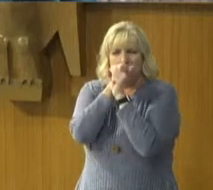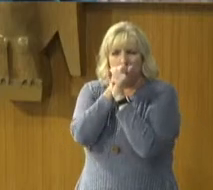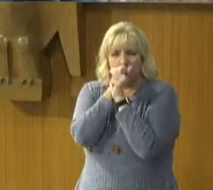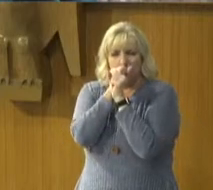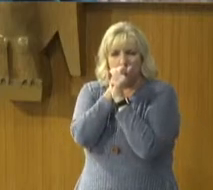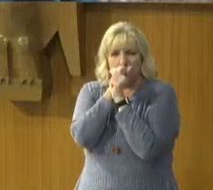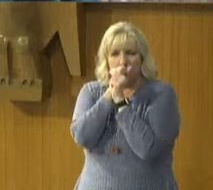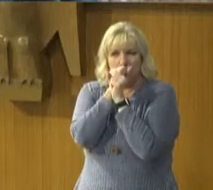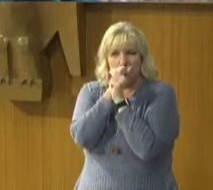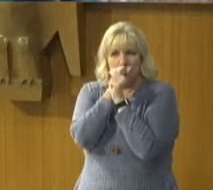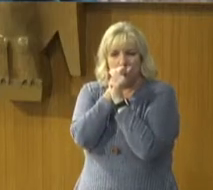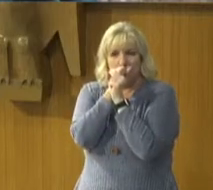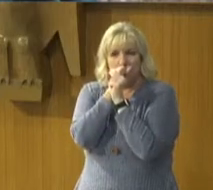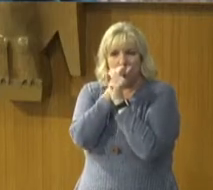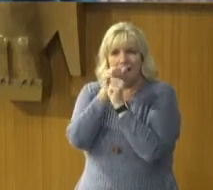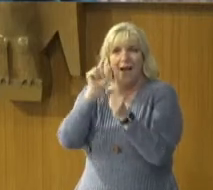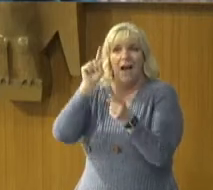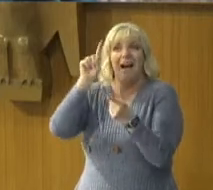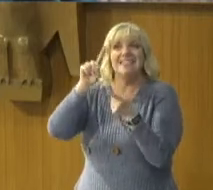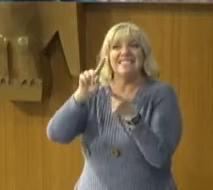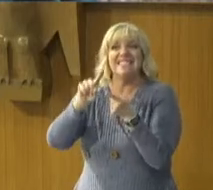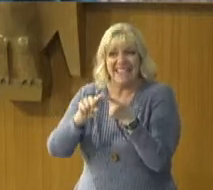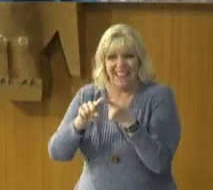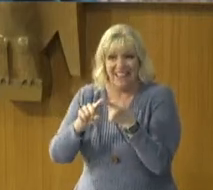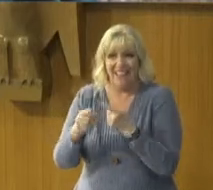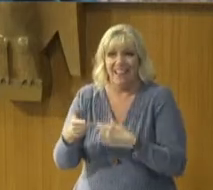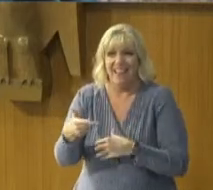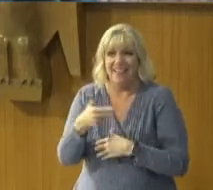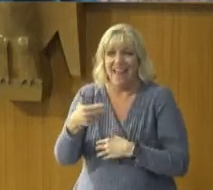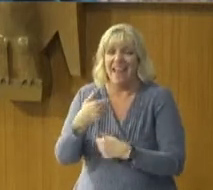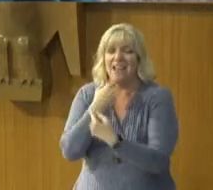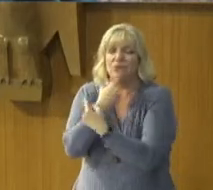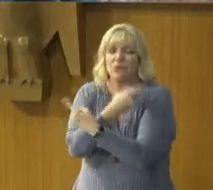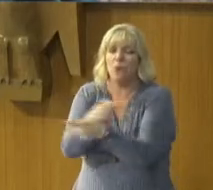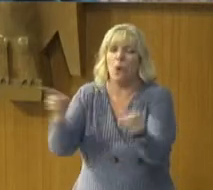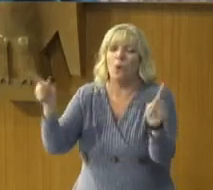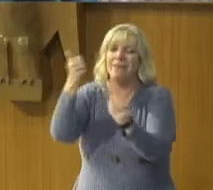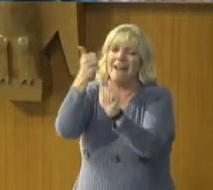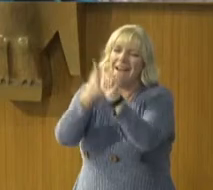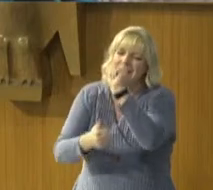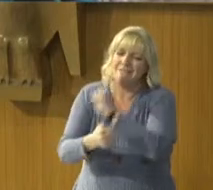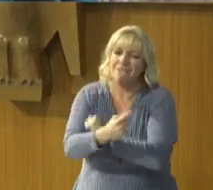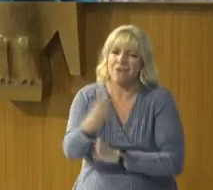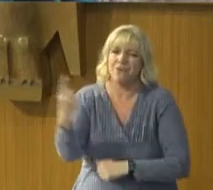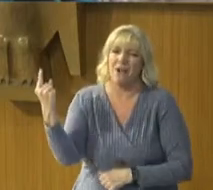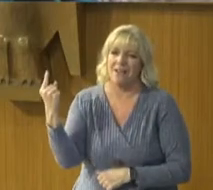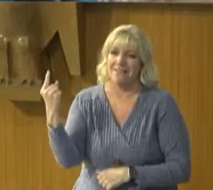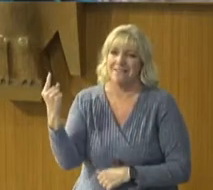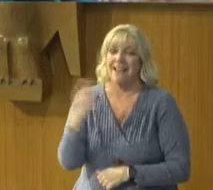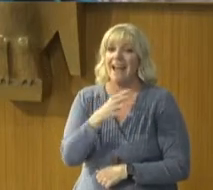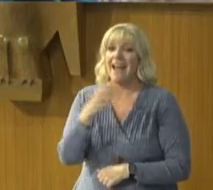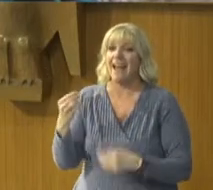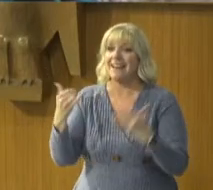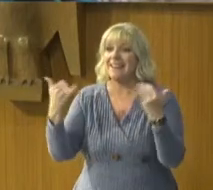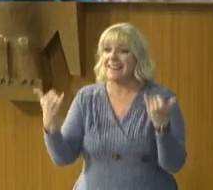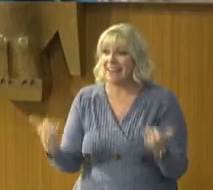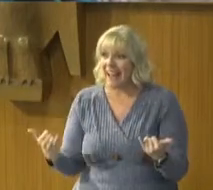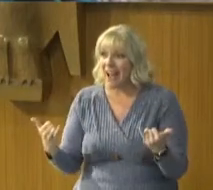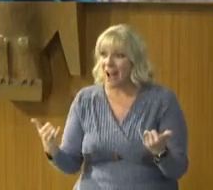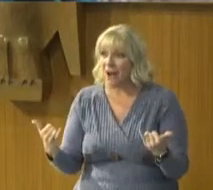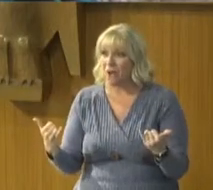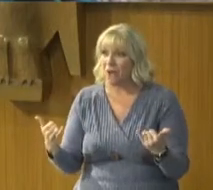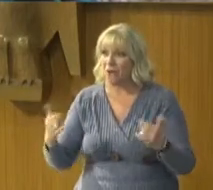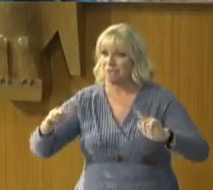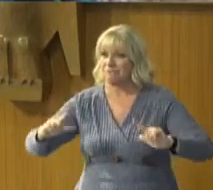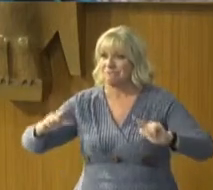anyone until they told everyone. And now